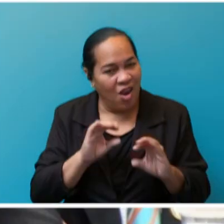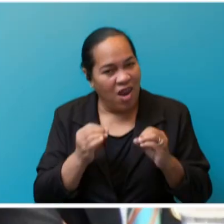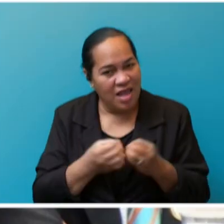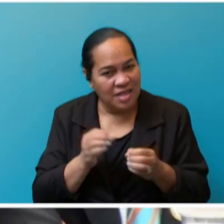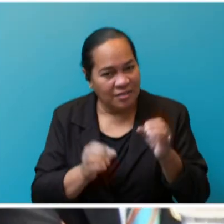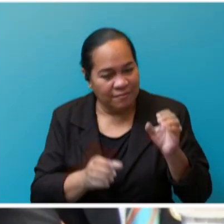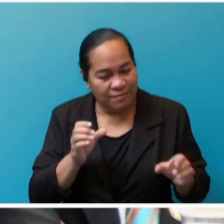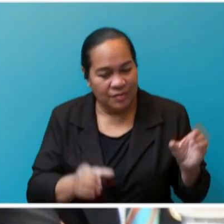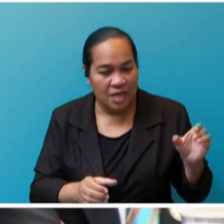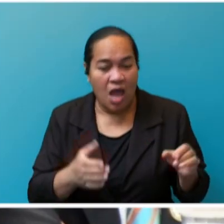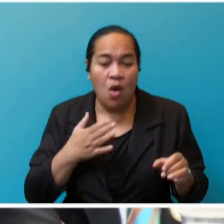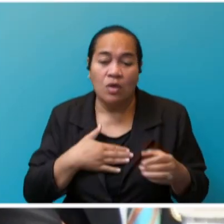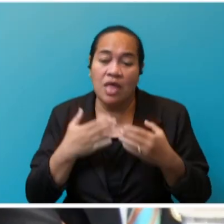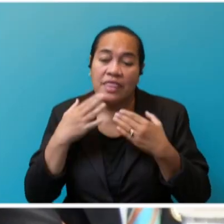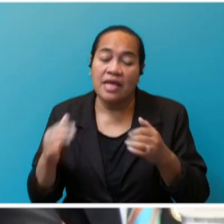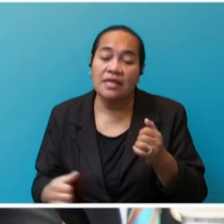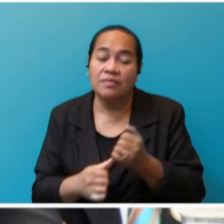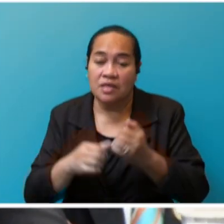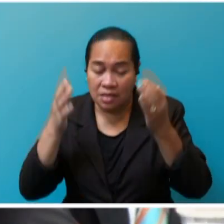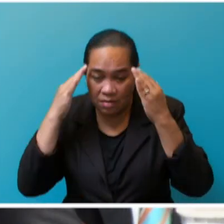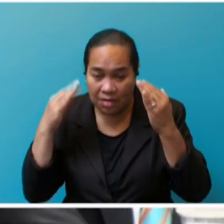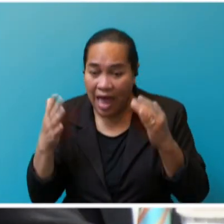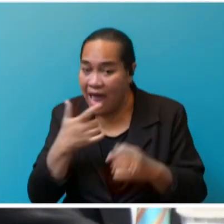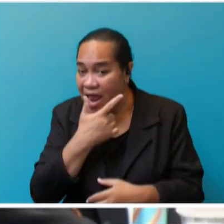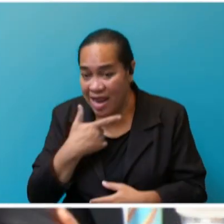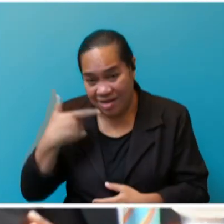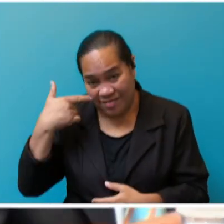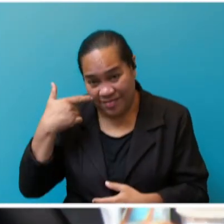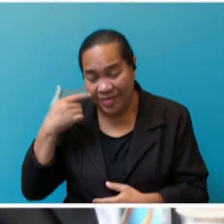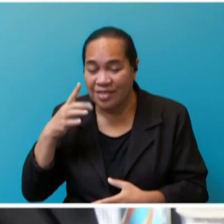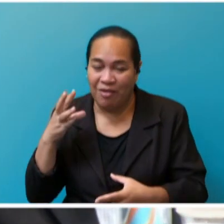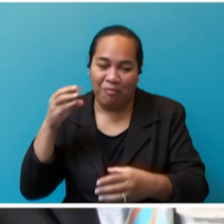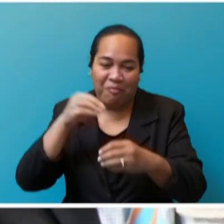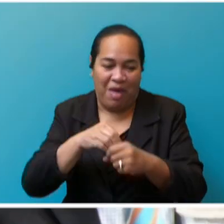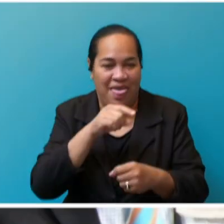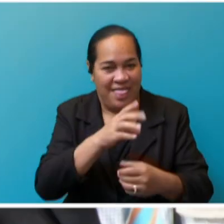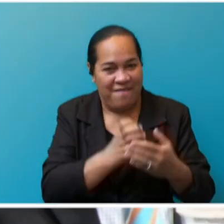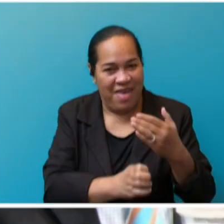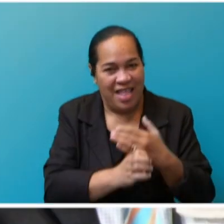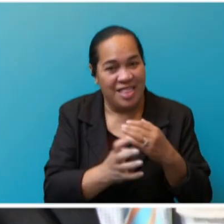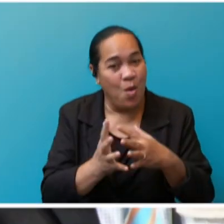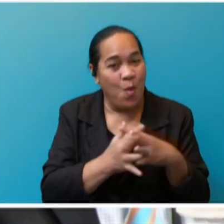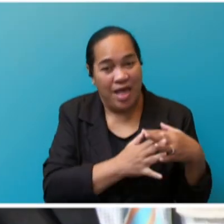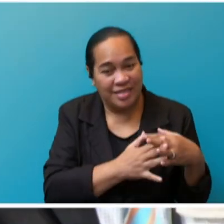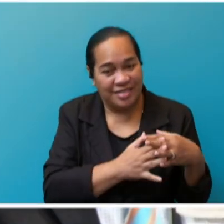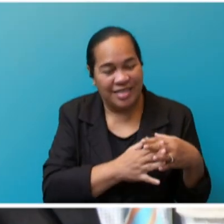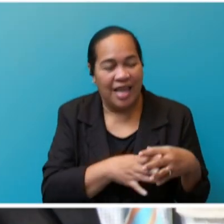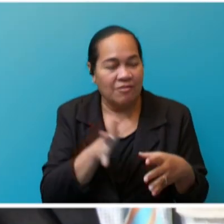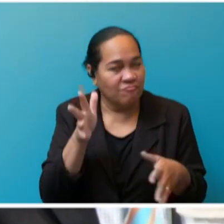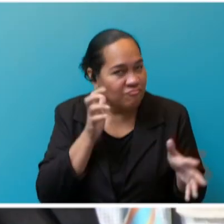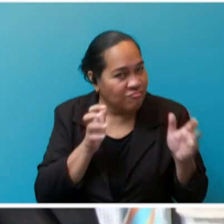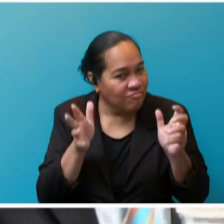wish to thank Deputy Speaker, Honorable Lenora Geringerin Tambua, for her presence at this event and for taking the time to listen to our women.